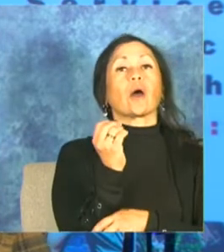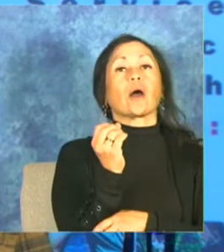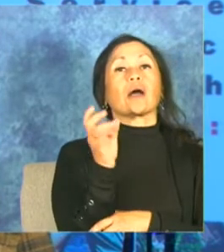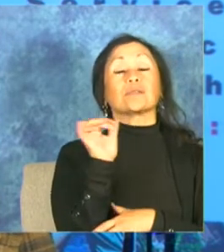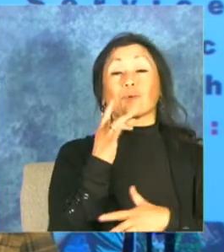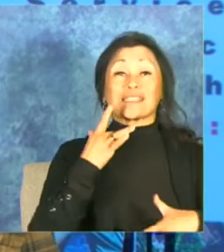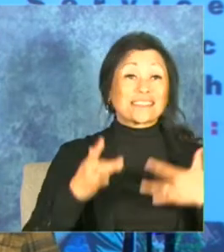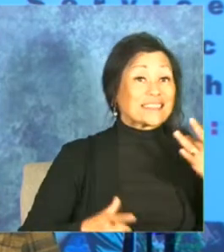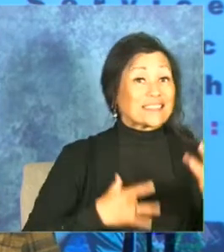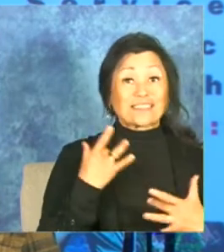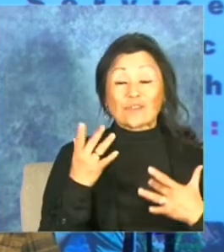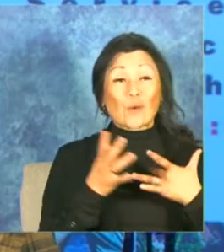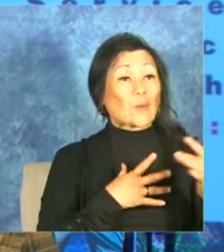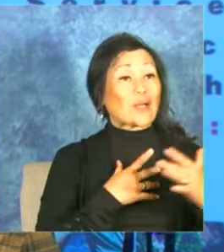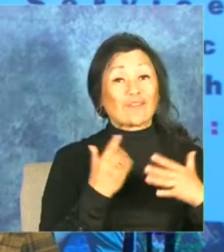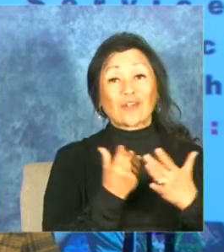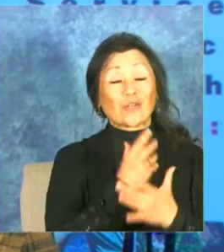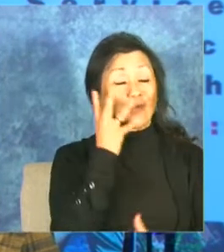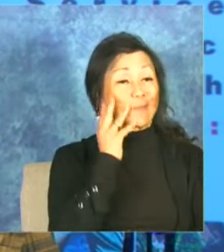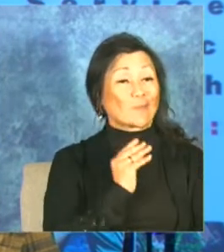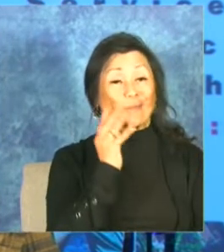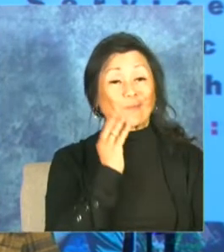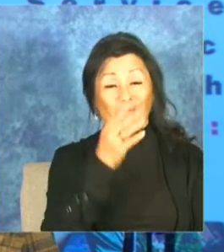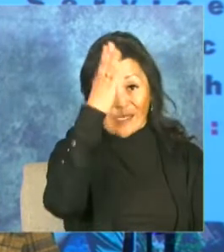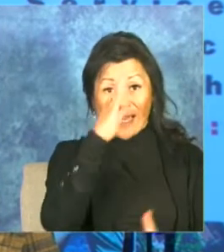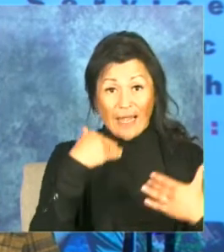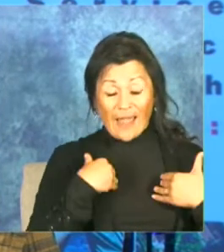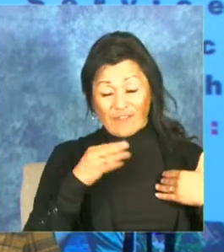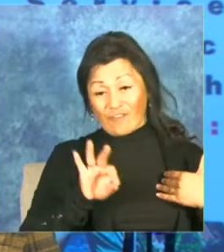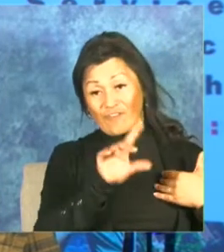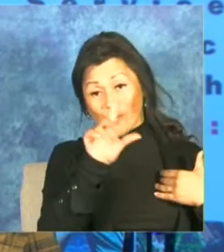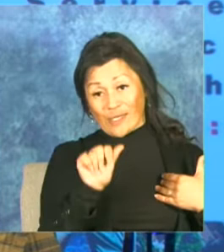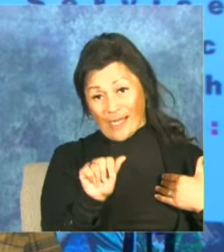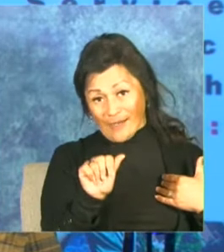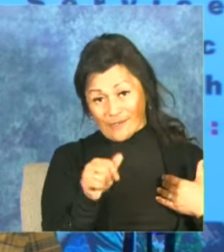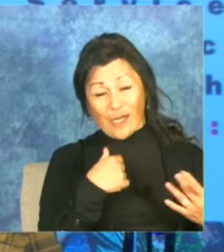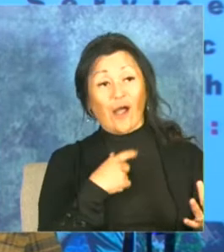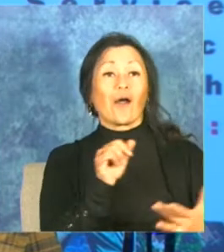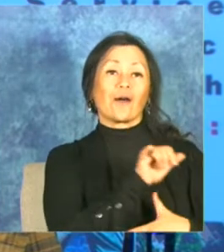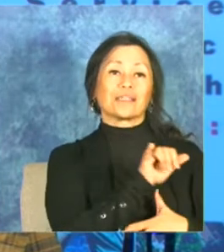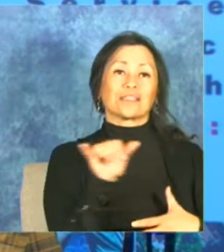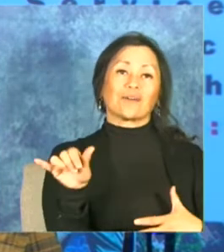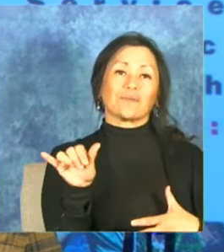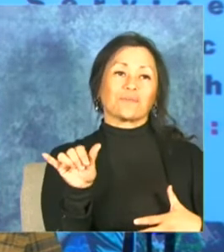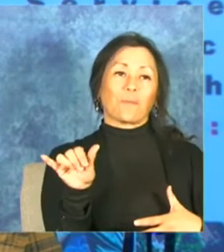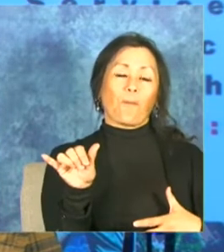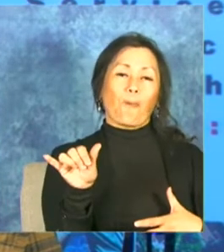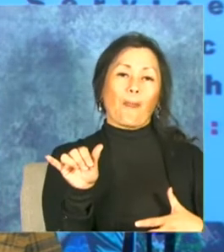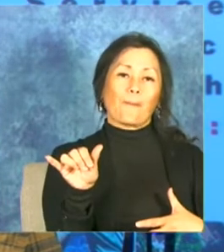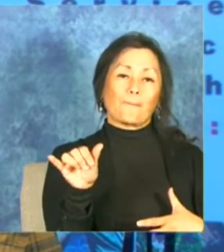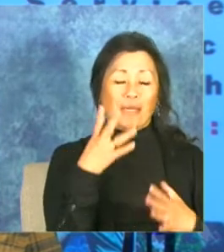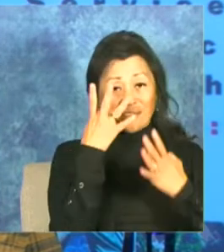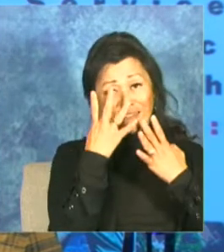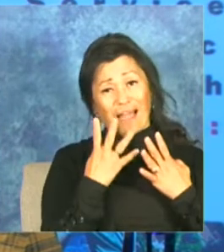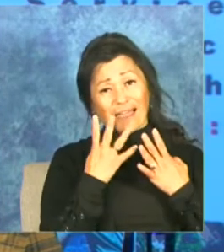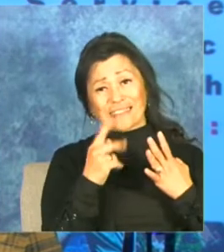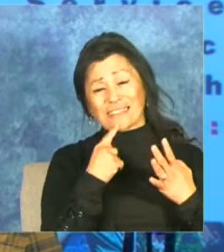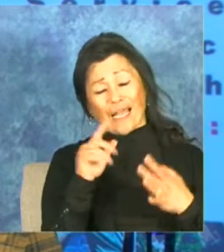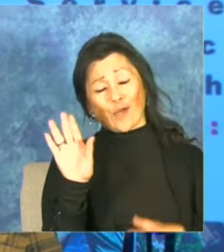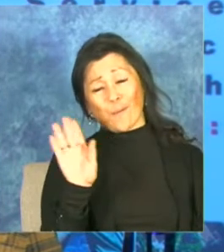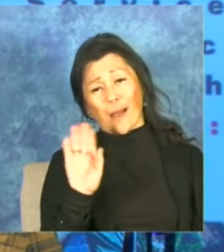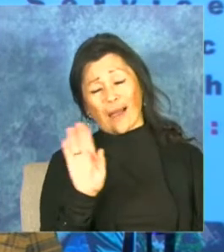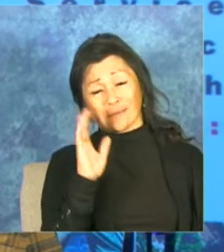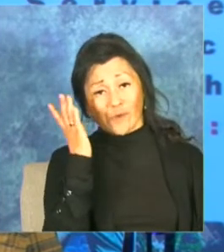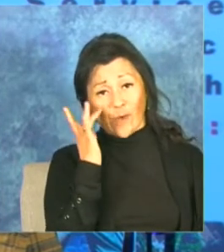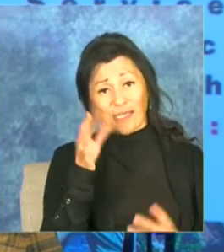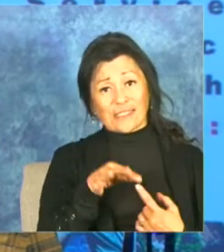we're excited for whatever new adventure the Lord has for us in Florida, it's also, sad to say goodbye,